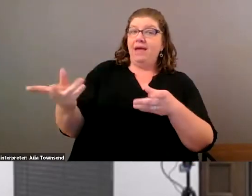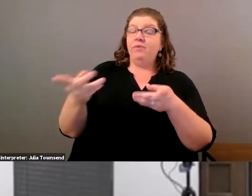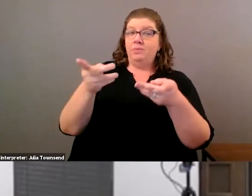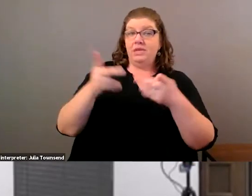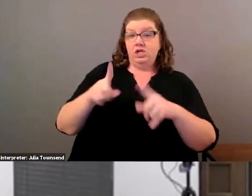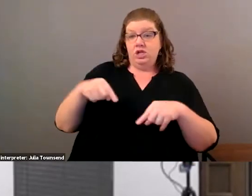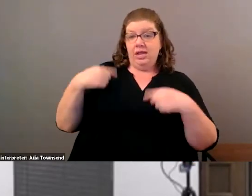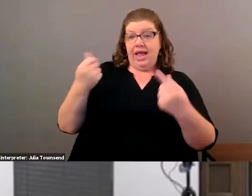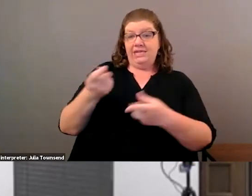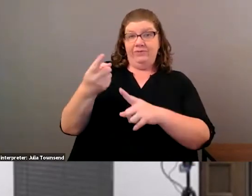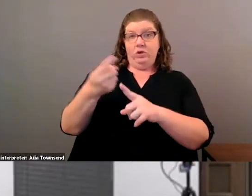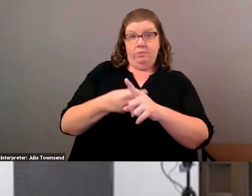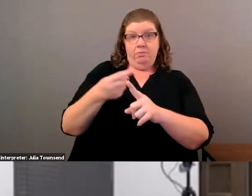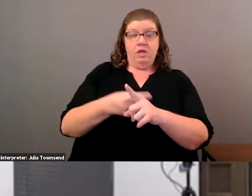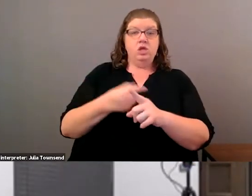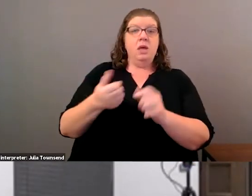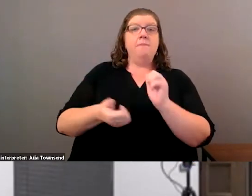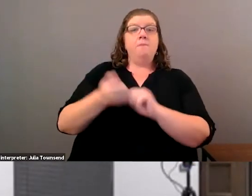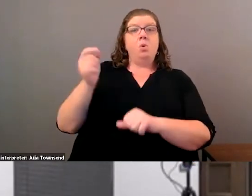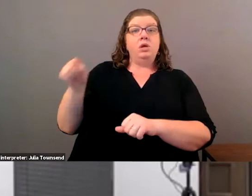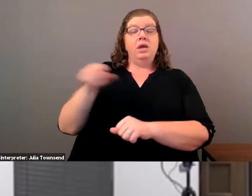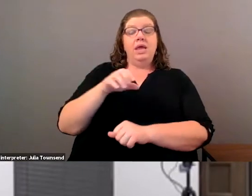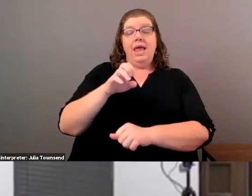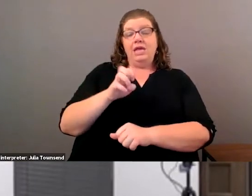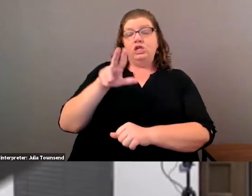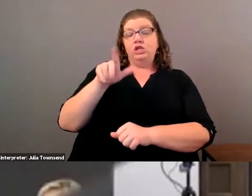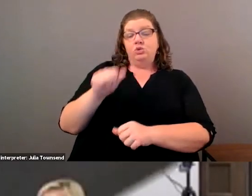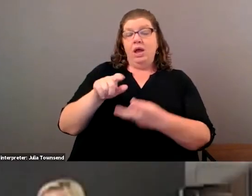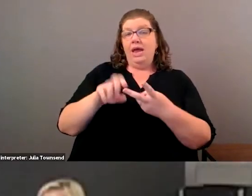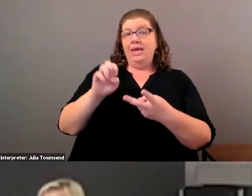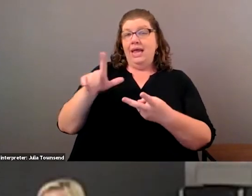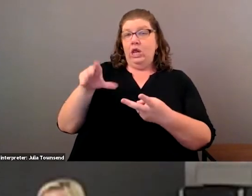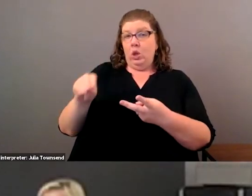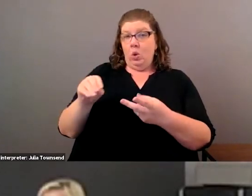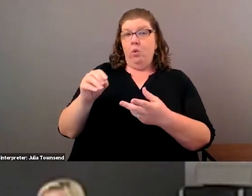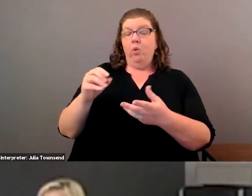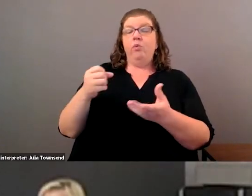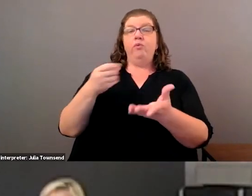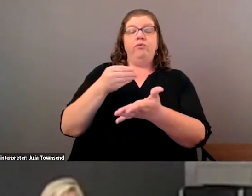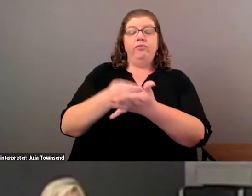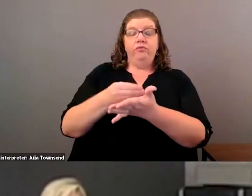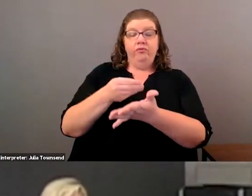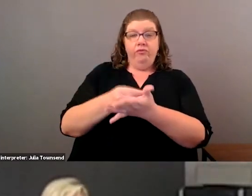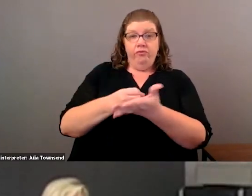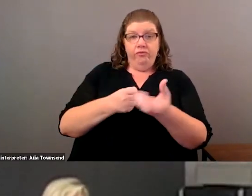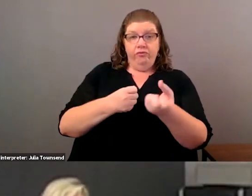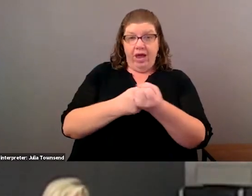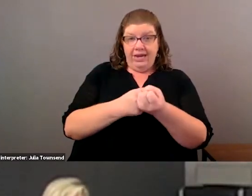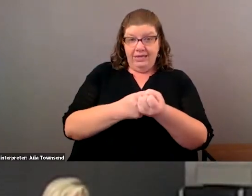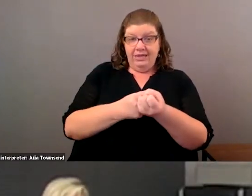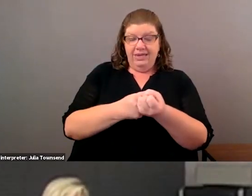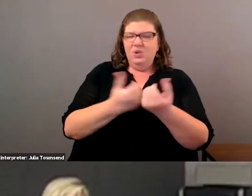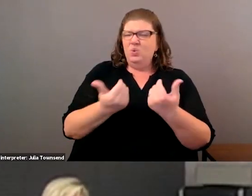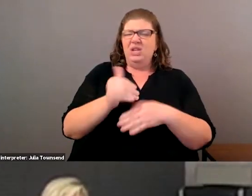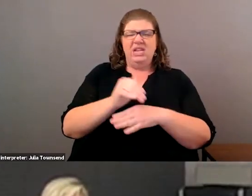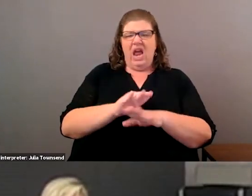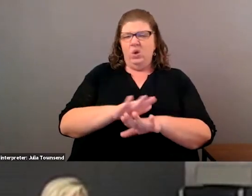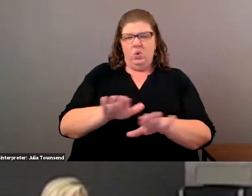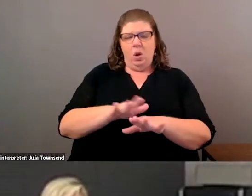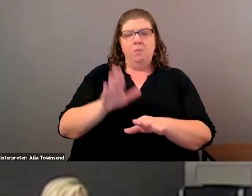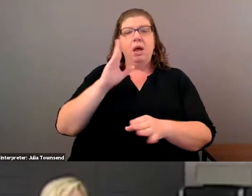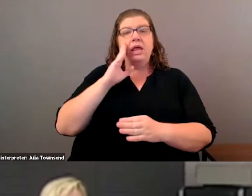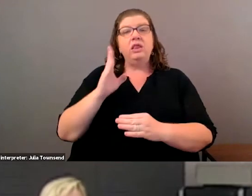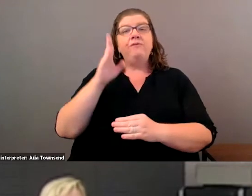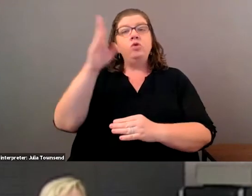few months, and the majority are ESSER and ELO funded. And not for tonight, but I like in the future